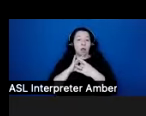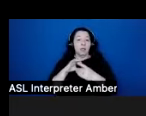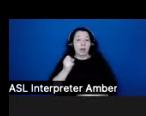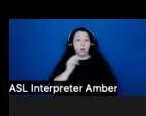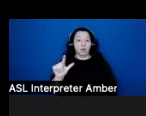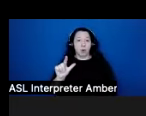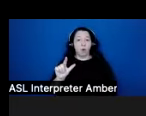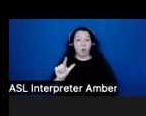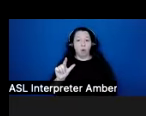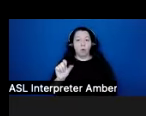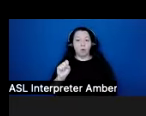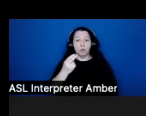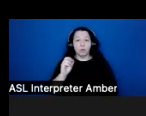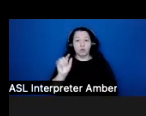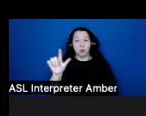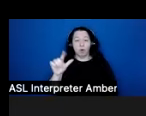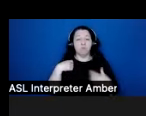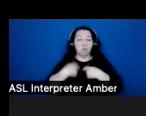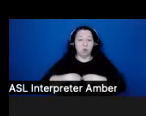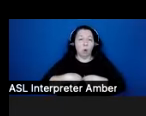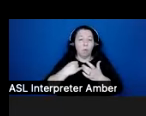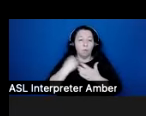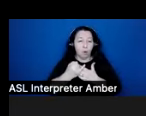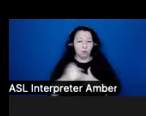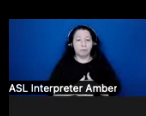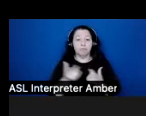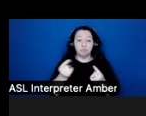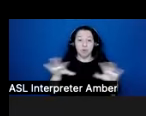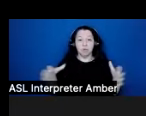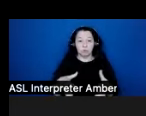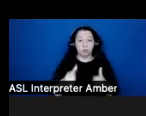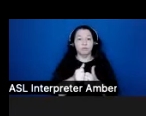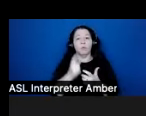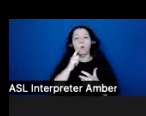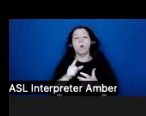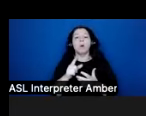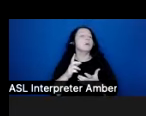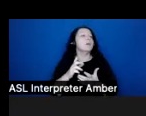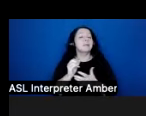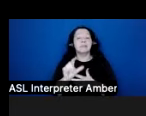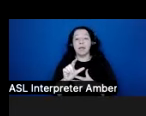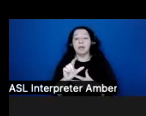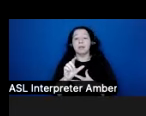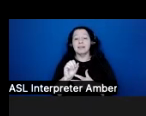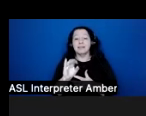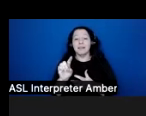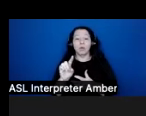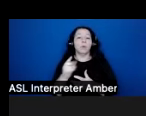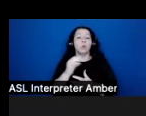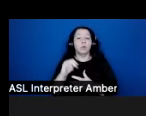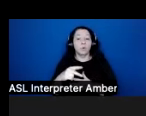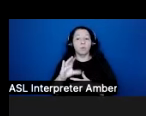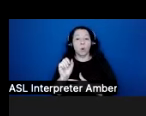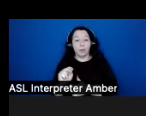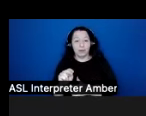with Sacred Hoop Coalition to honor survivors of domestic and sexual violence, created sort of a tribal think, grew